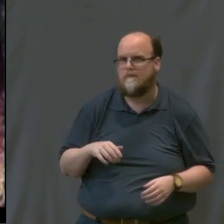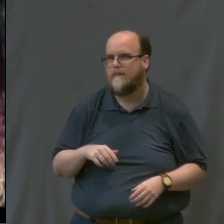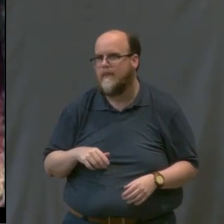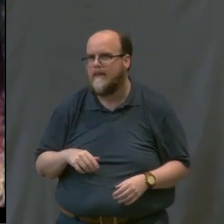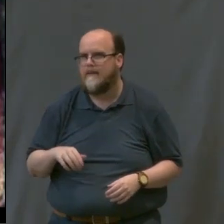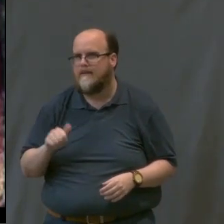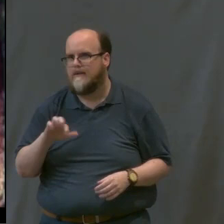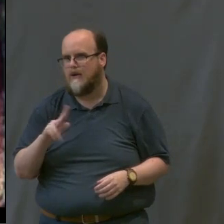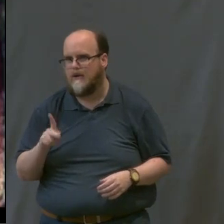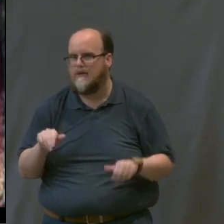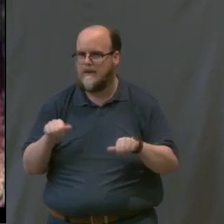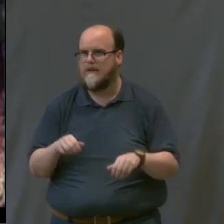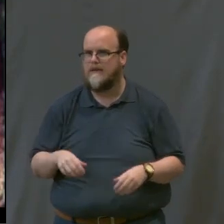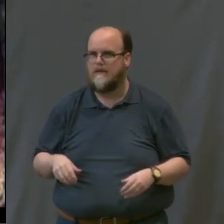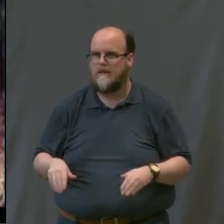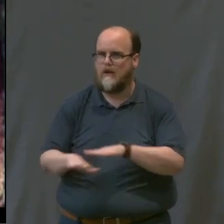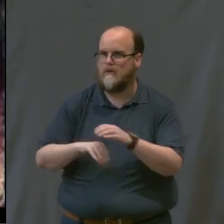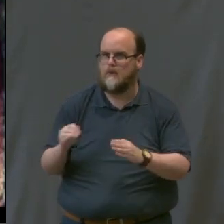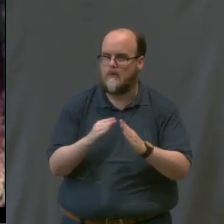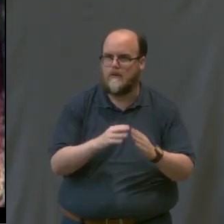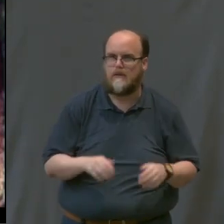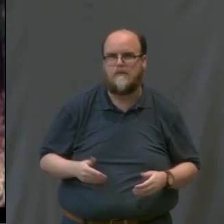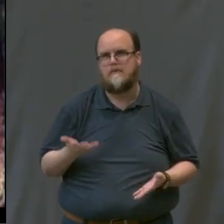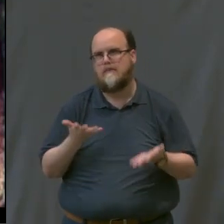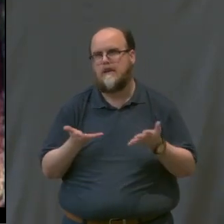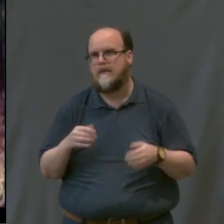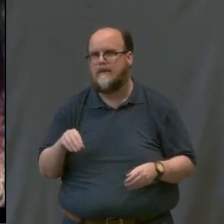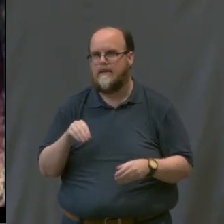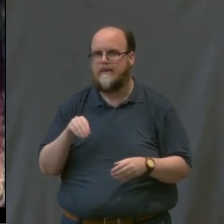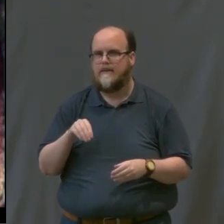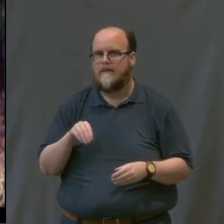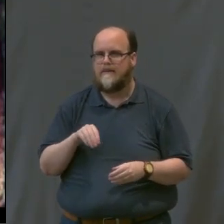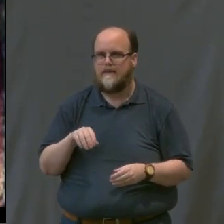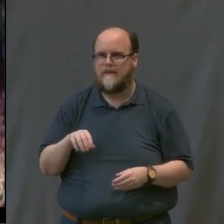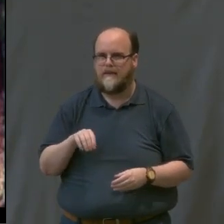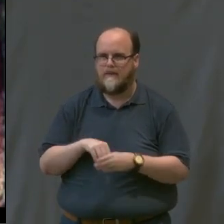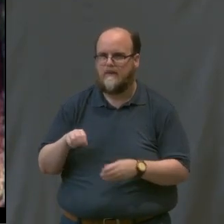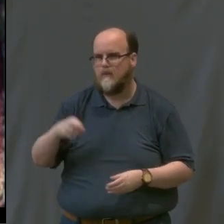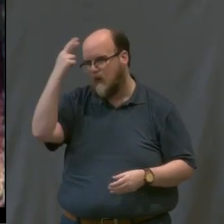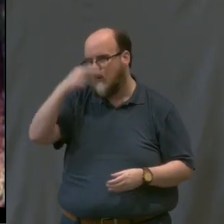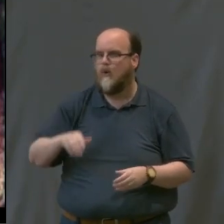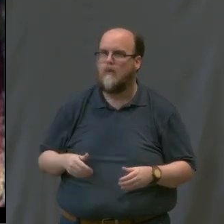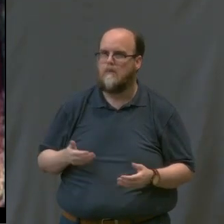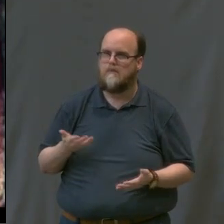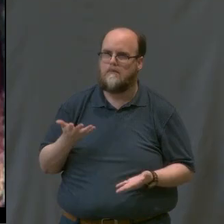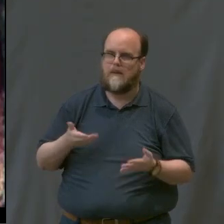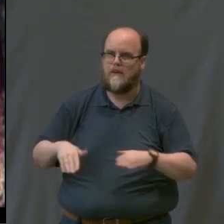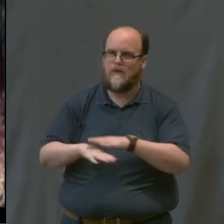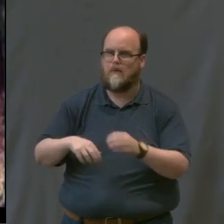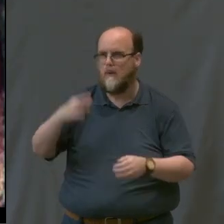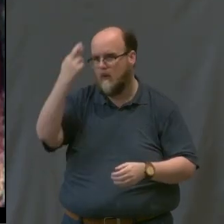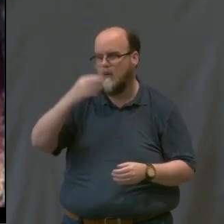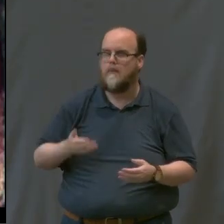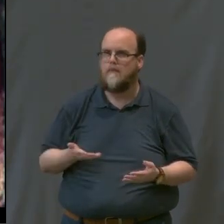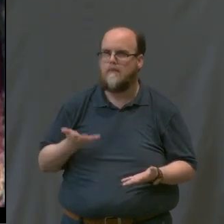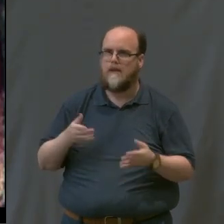the Ark could be buried underneath Jerusalem. It could be in the Vatican. It could be in Rome. It could be underneath Rome. It